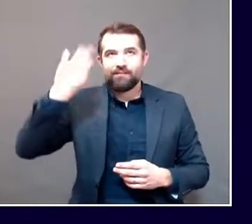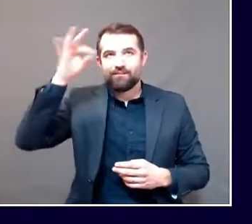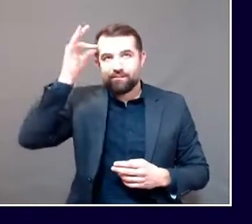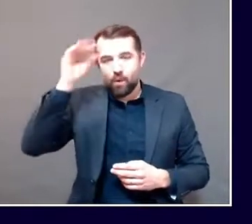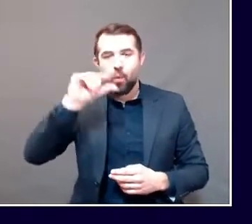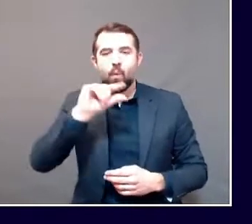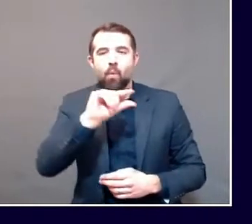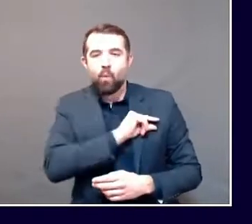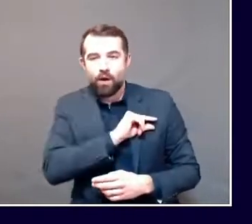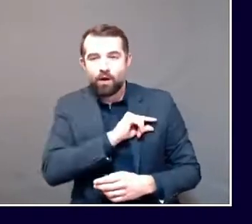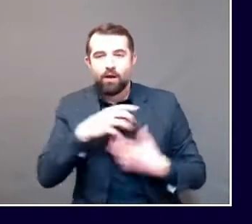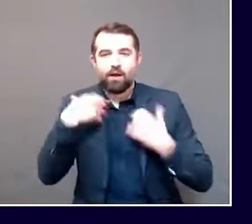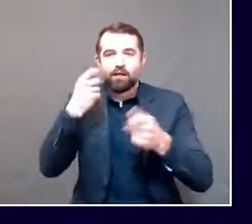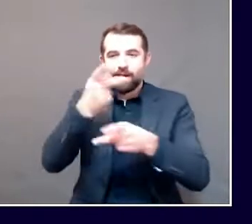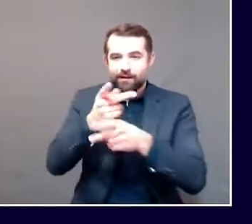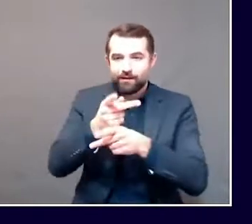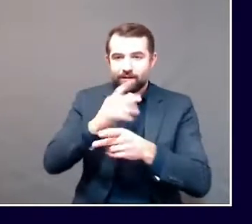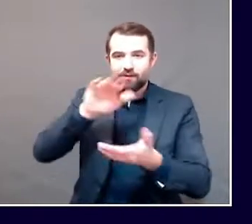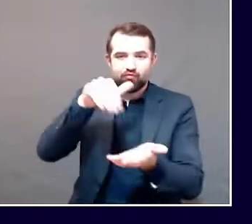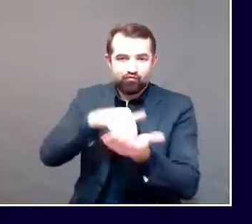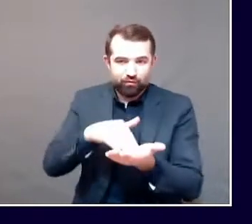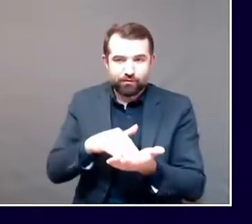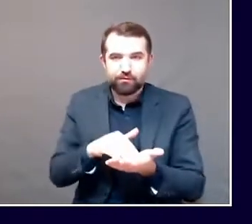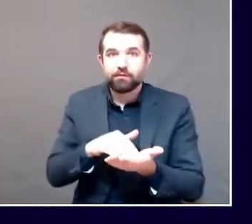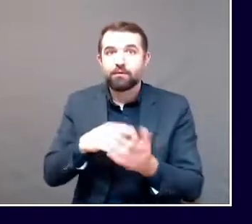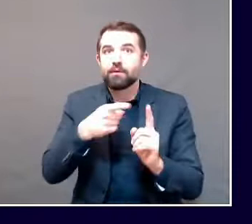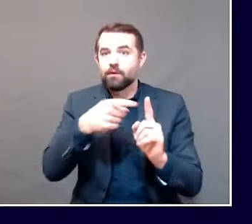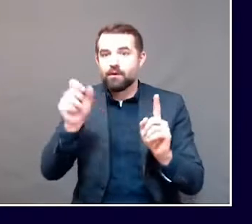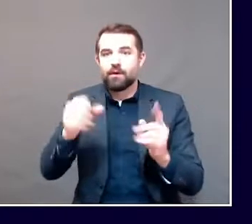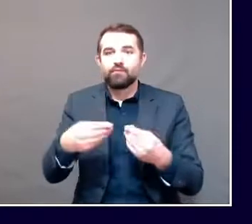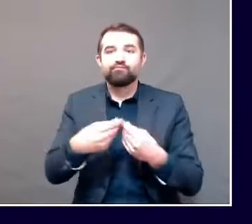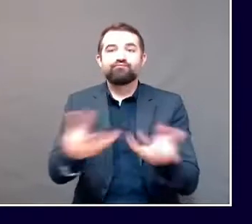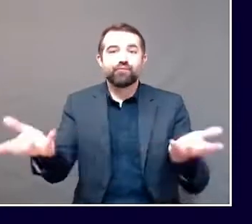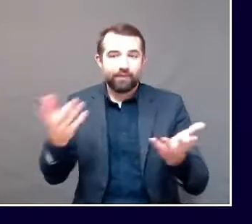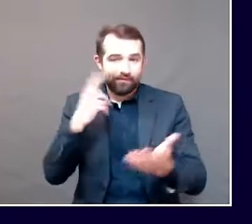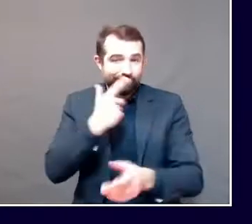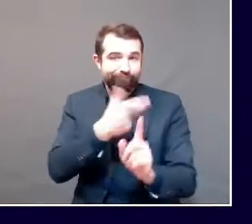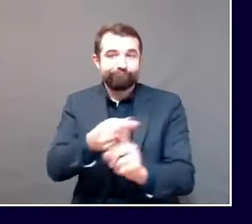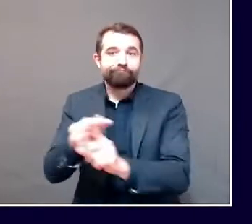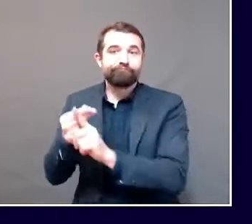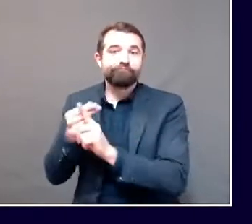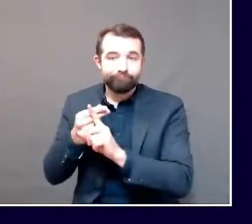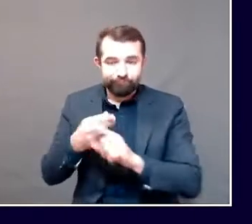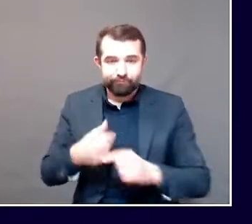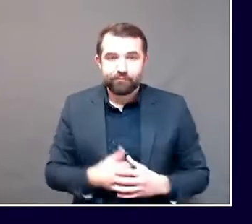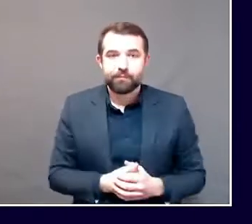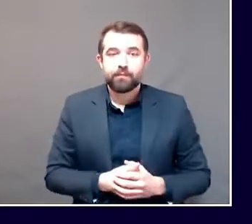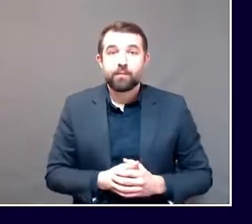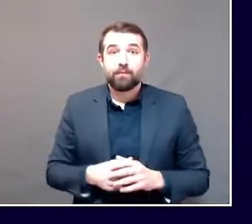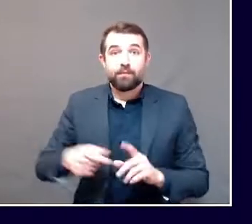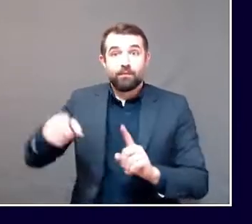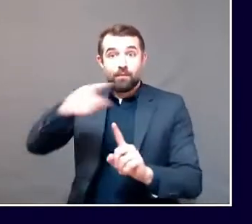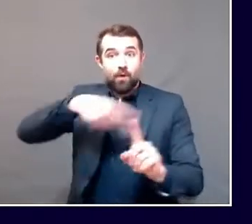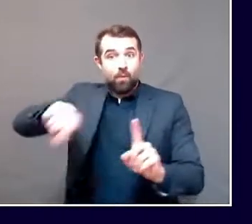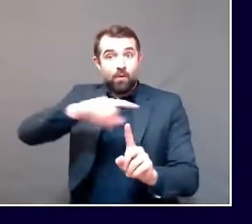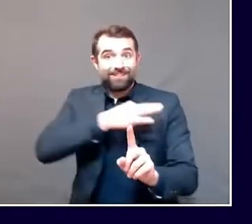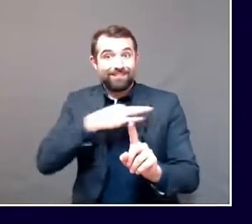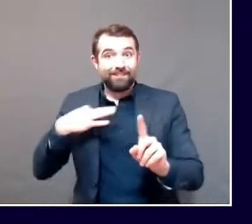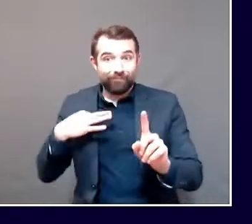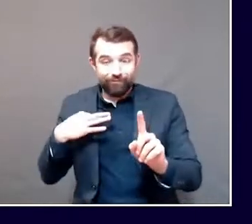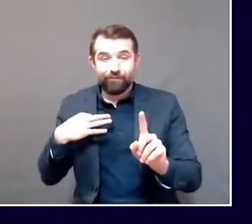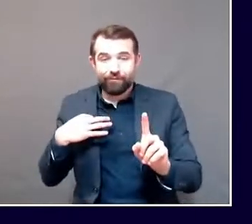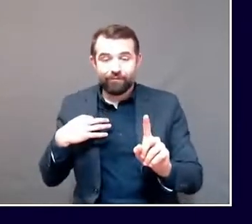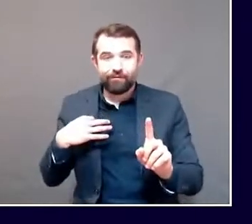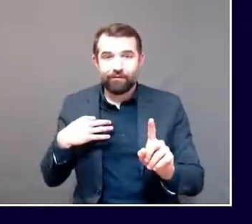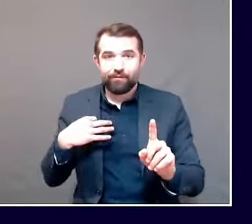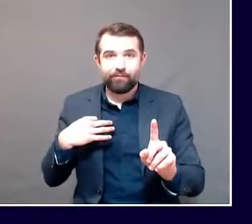to providers and personnel in their areas, even if those providers and personnel may not, for example, practice at